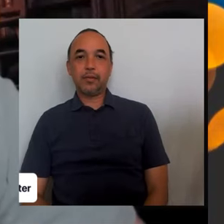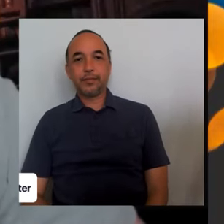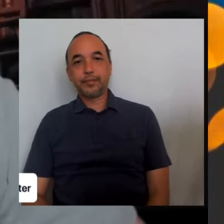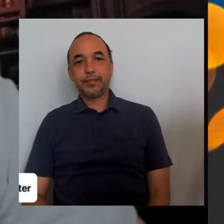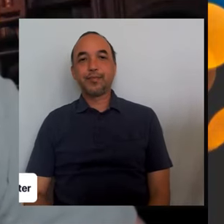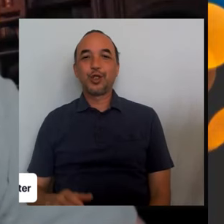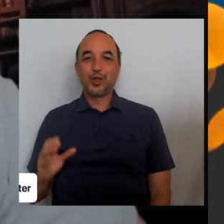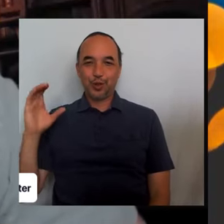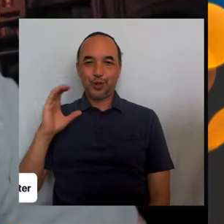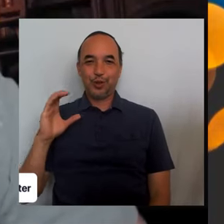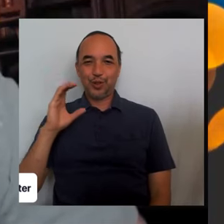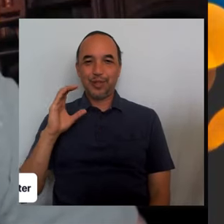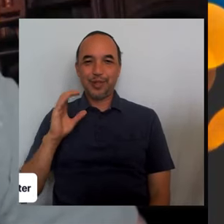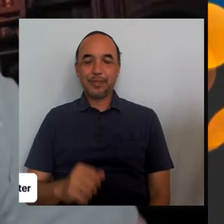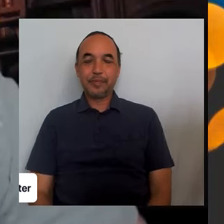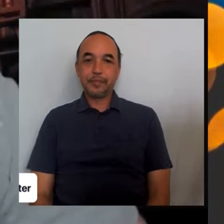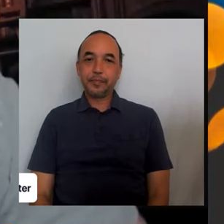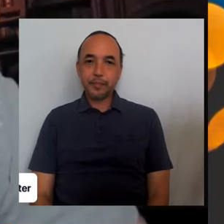actually,